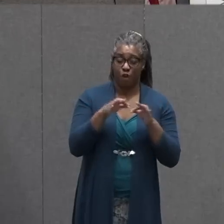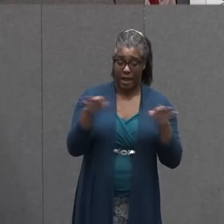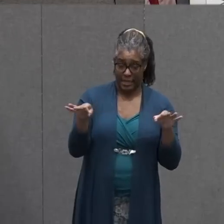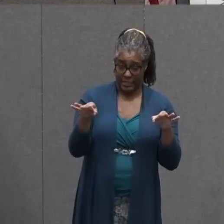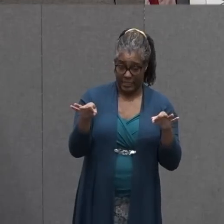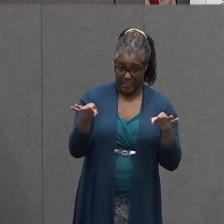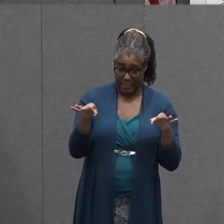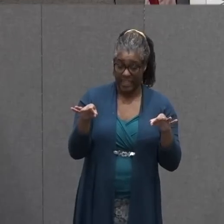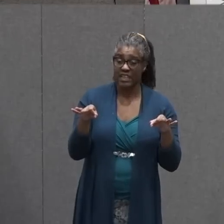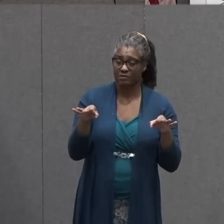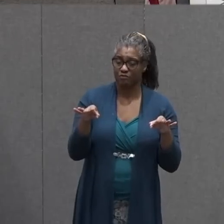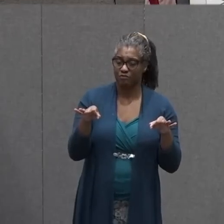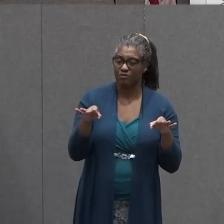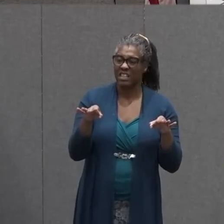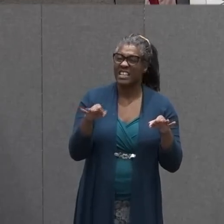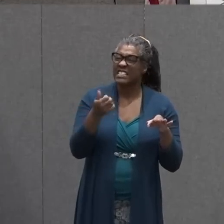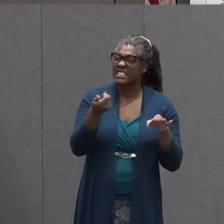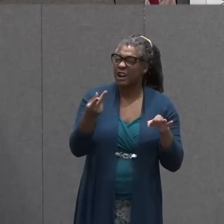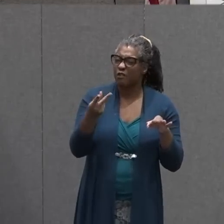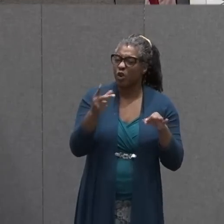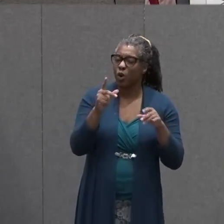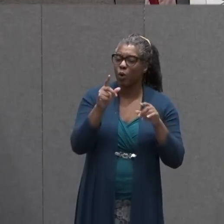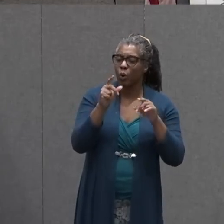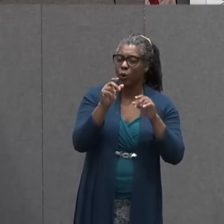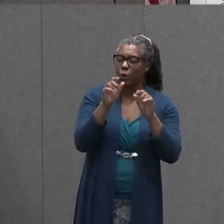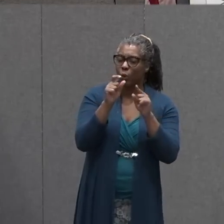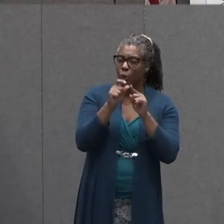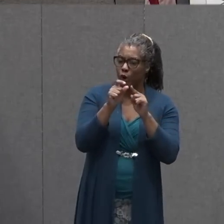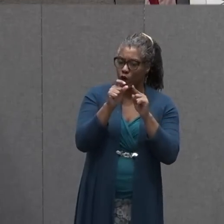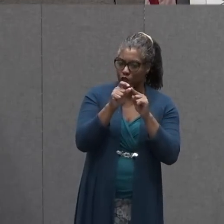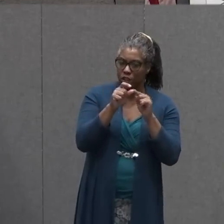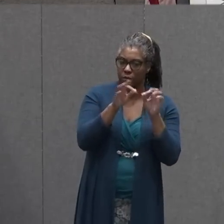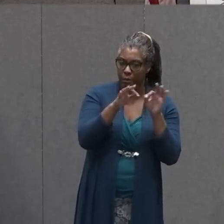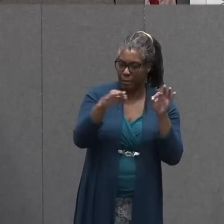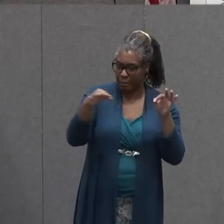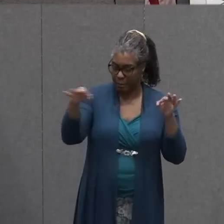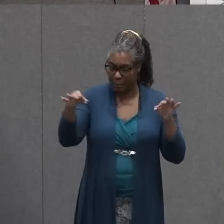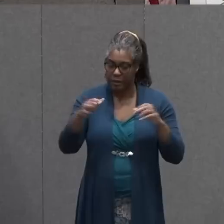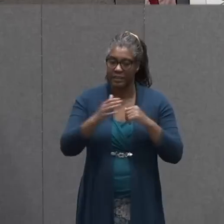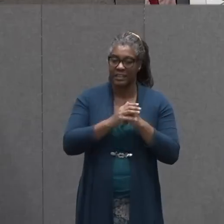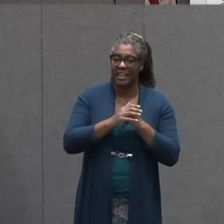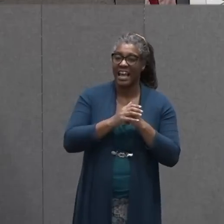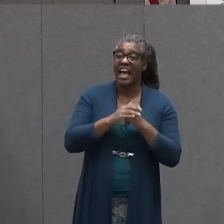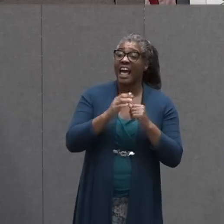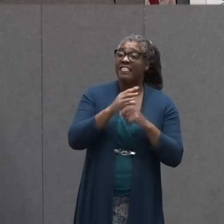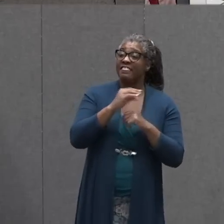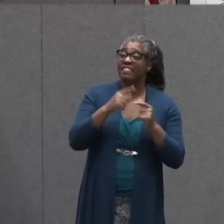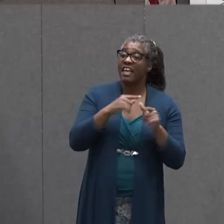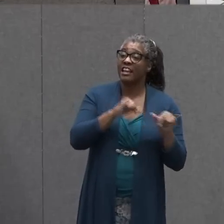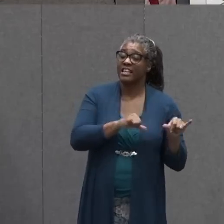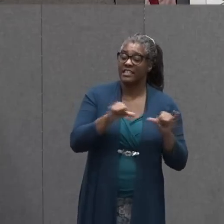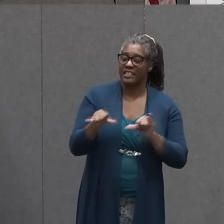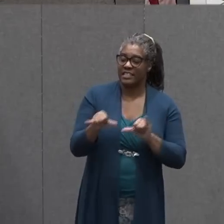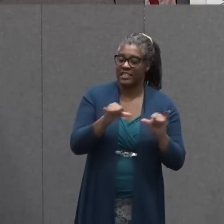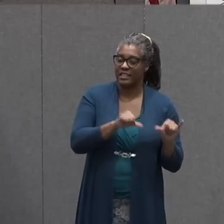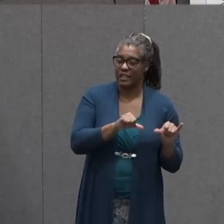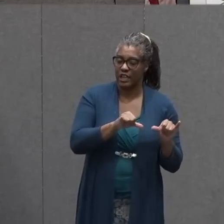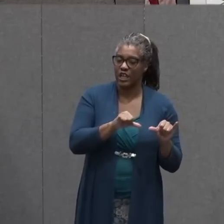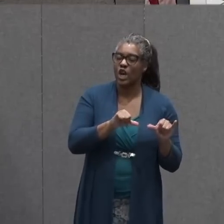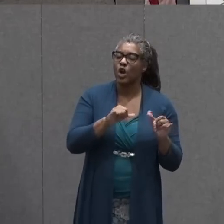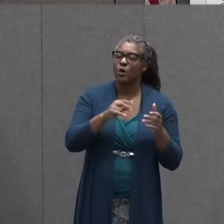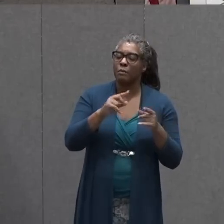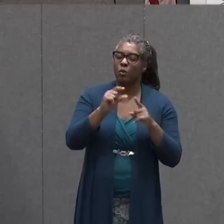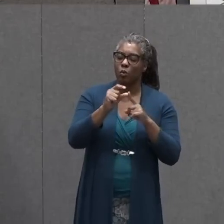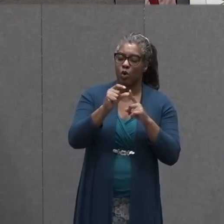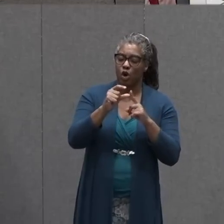words, and a synonym. Not the synonym that we eat, but like a Mr. synonym. R was saying, yeah. Right.